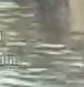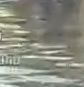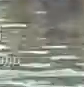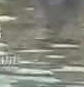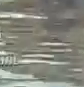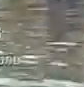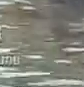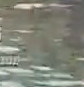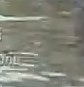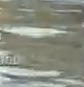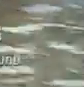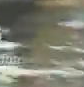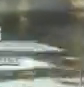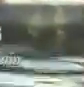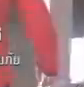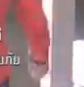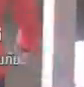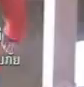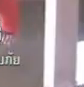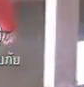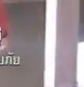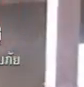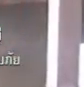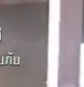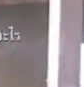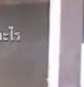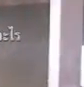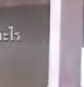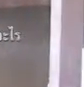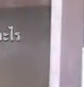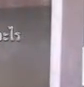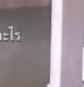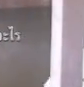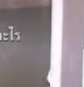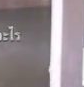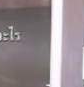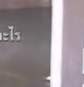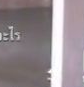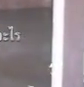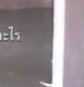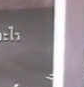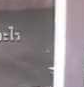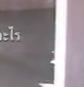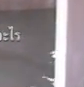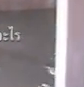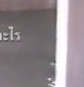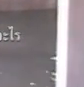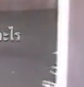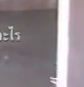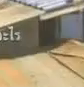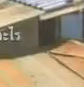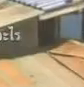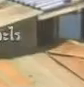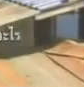consultation mechanism. How do you consult with people who are affected by the water? How do you explain to them what needs to be